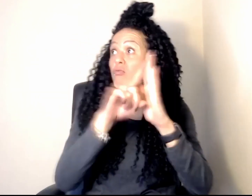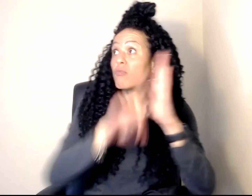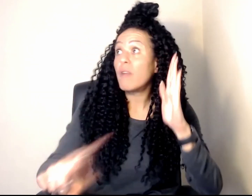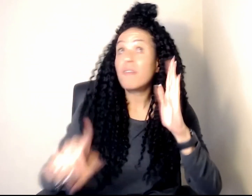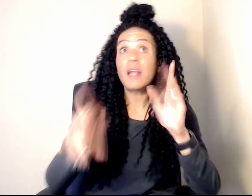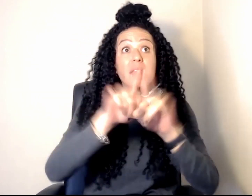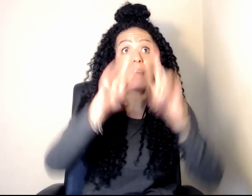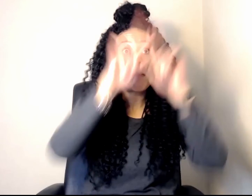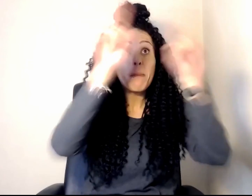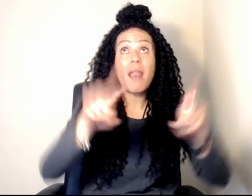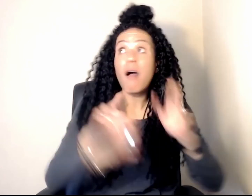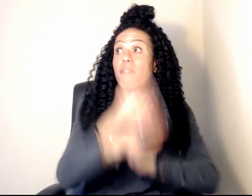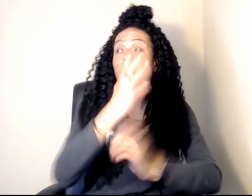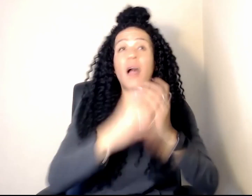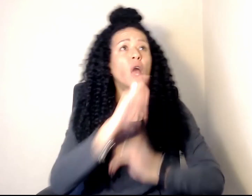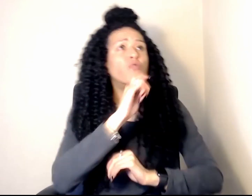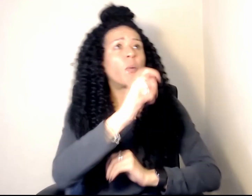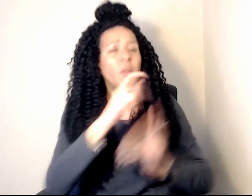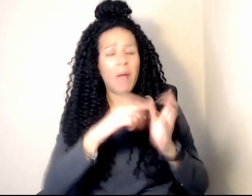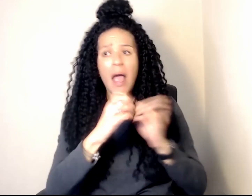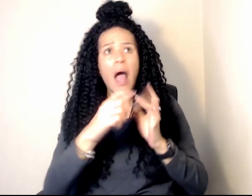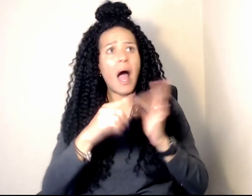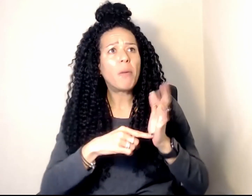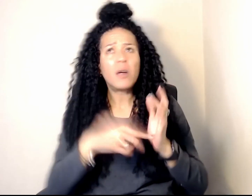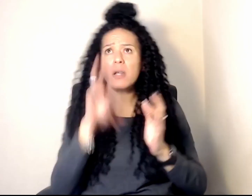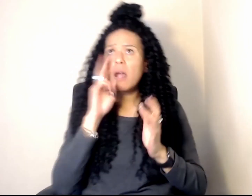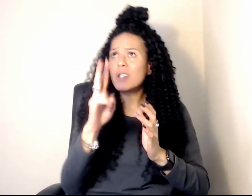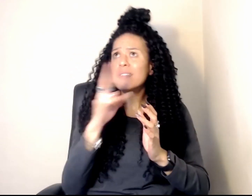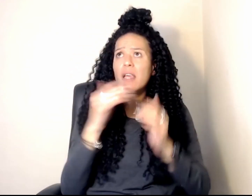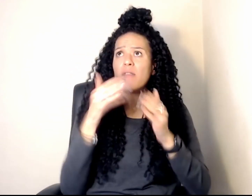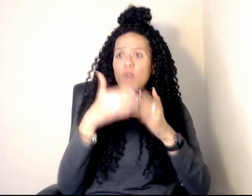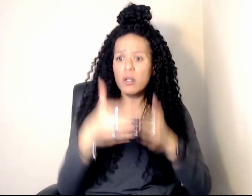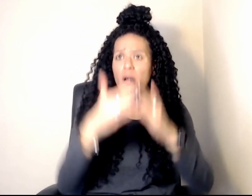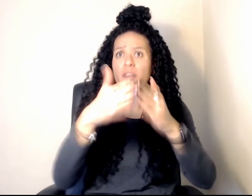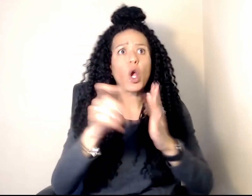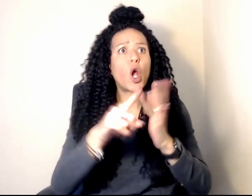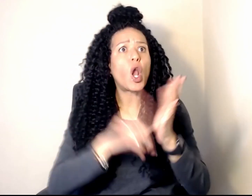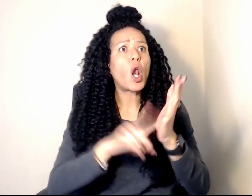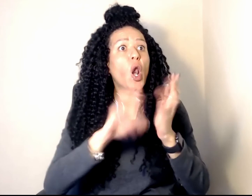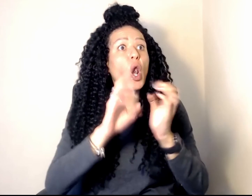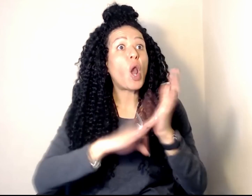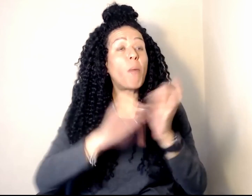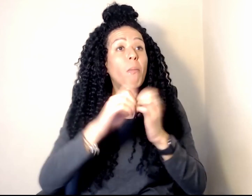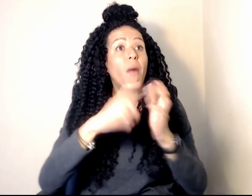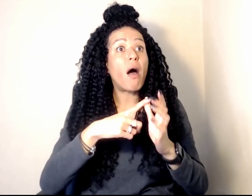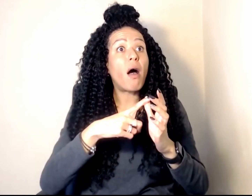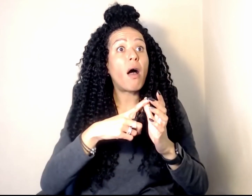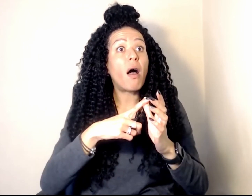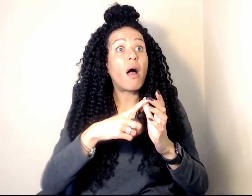been seen moving before Columba, who walked behind, flanked by angels.